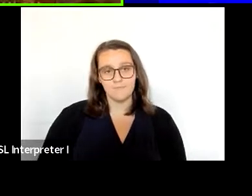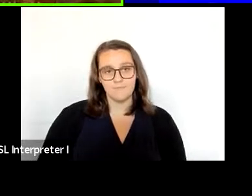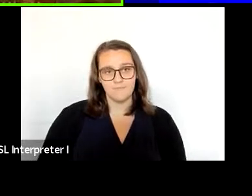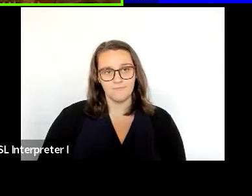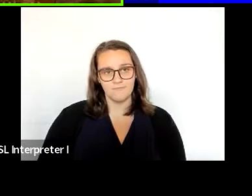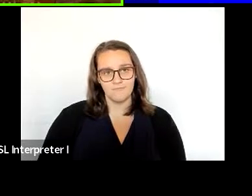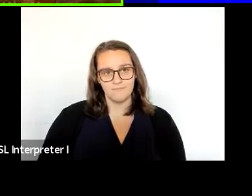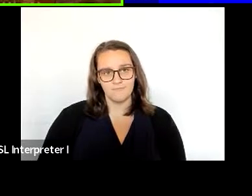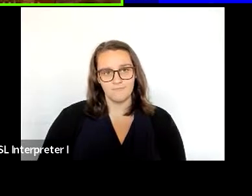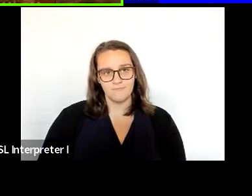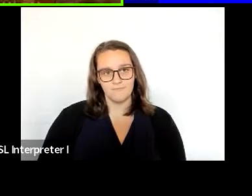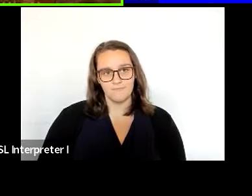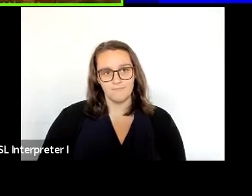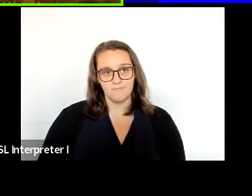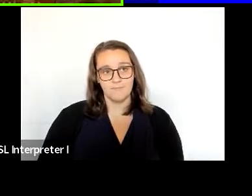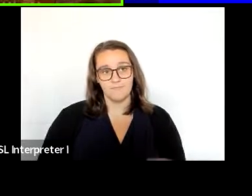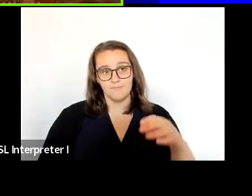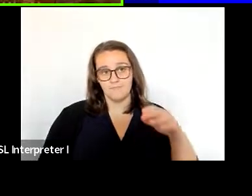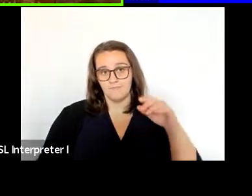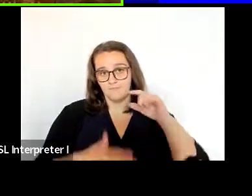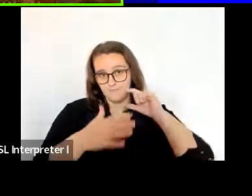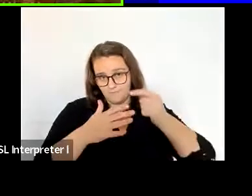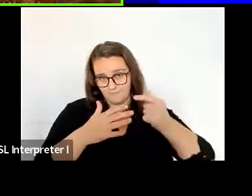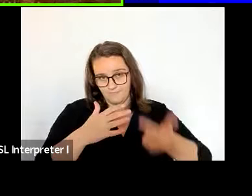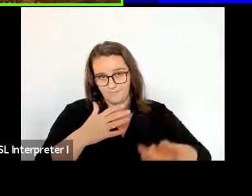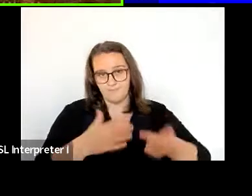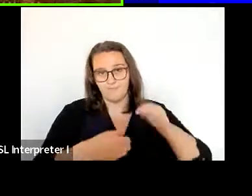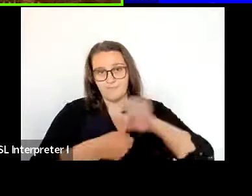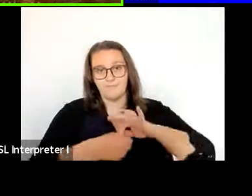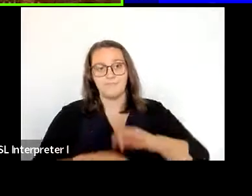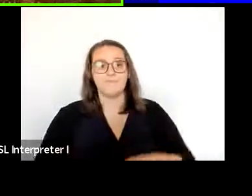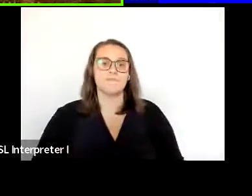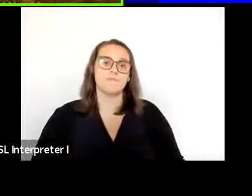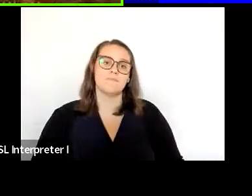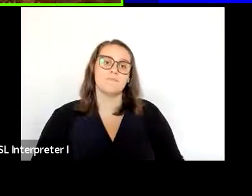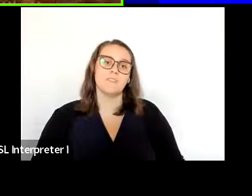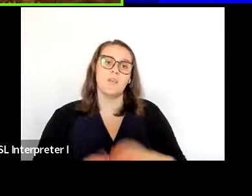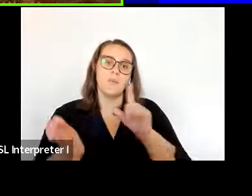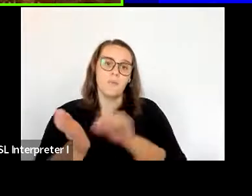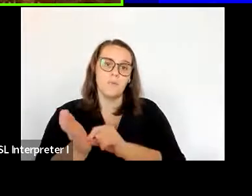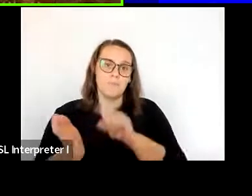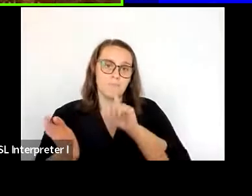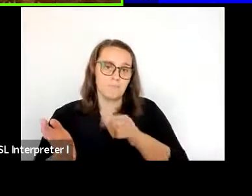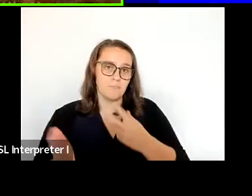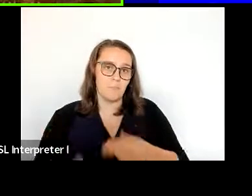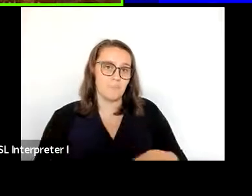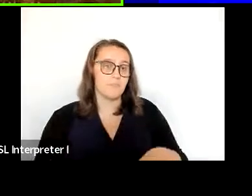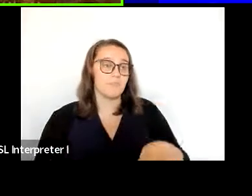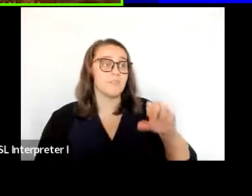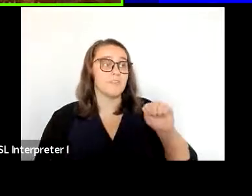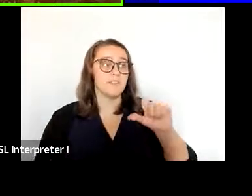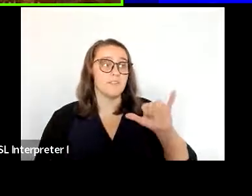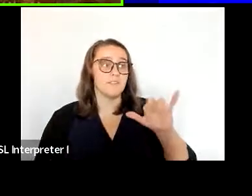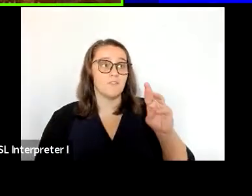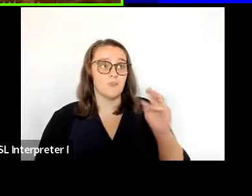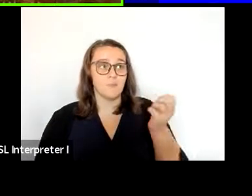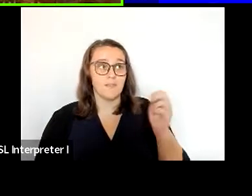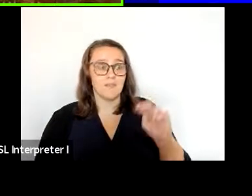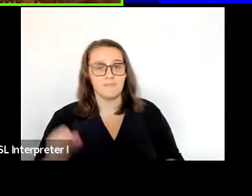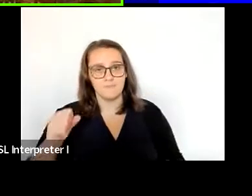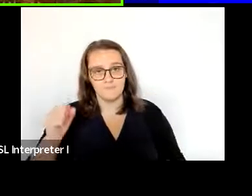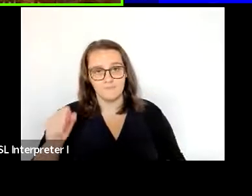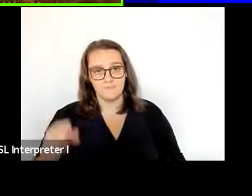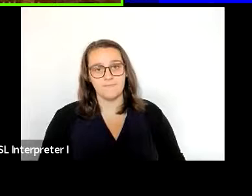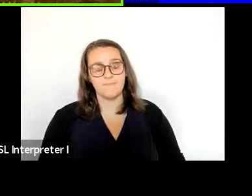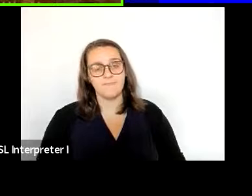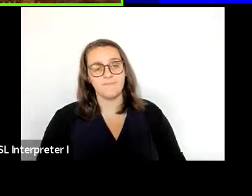Mr. Cash, would you call the roll? The votes on the print and report. Councilmember Silverman. Yes. Councilmember Silverman